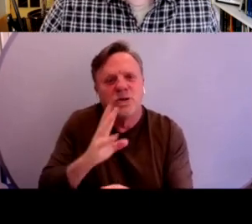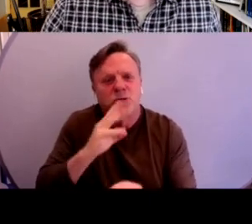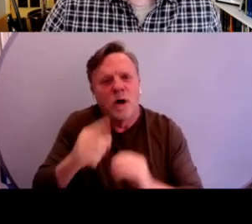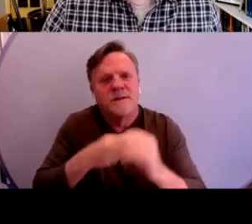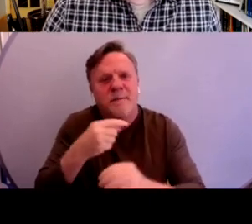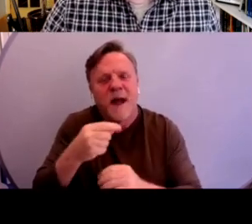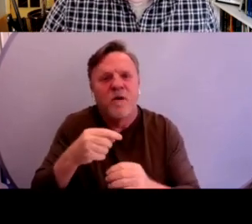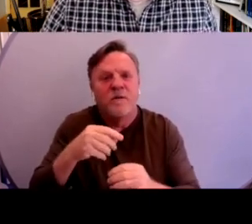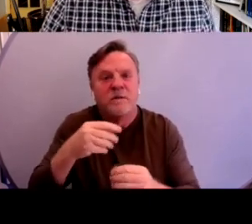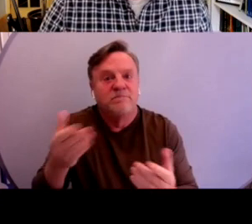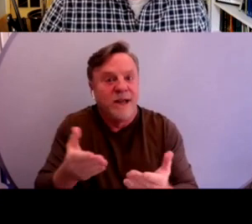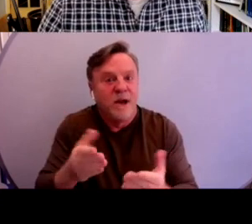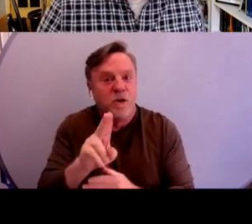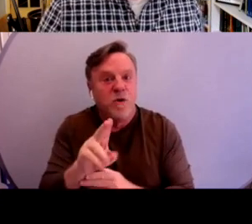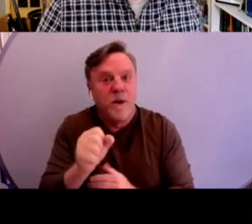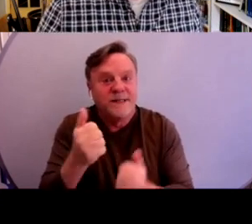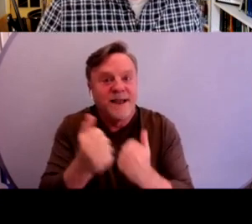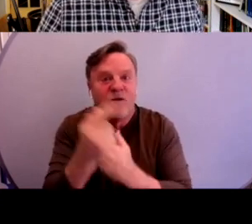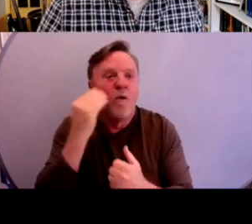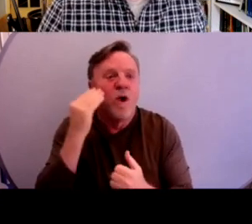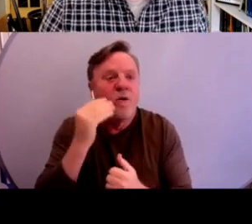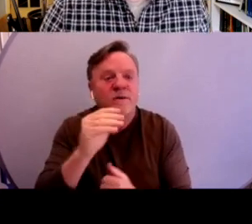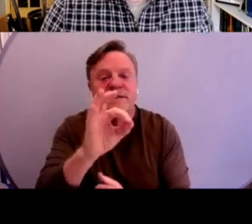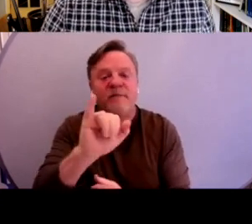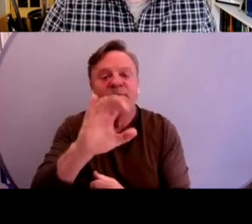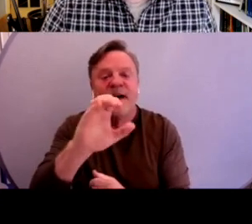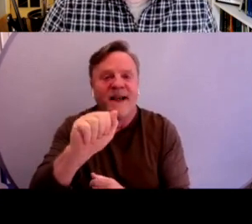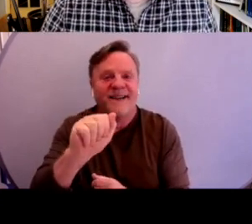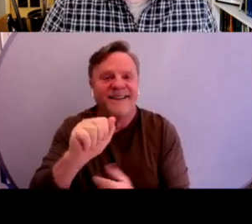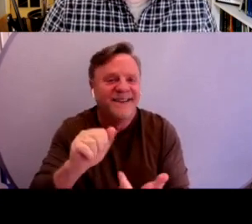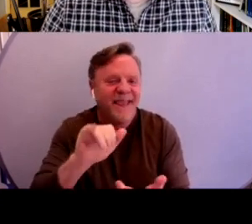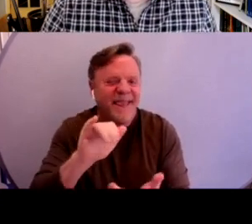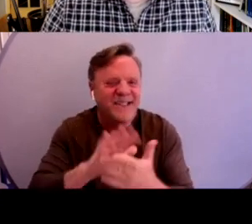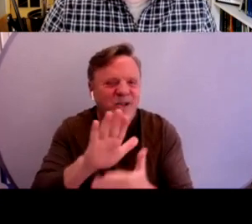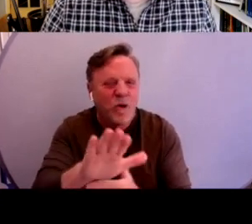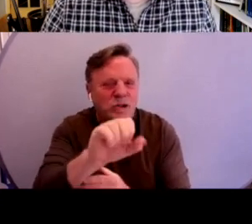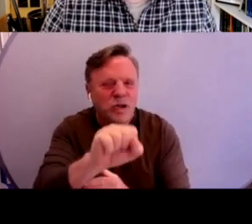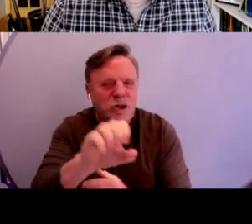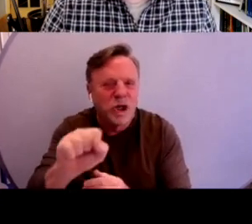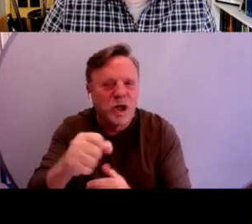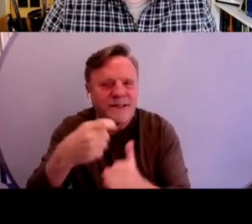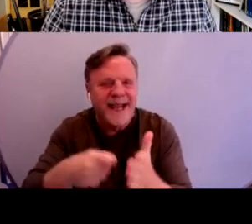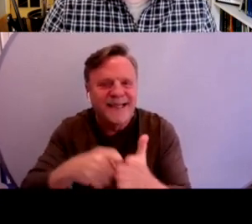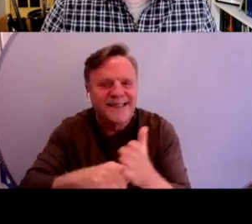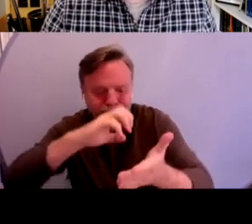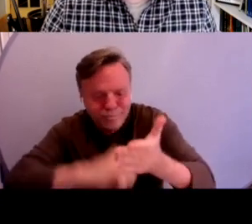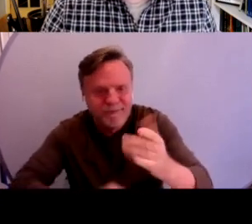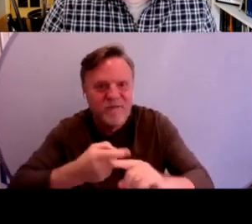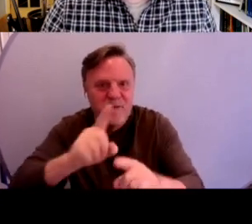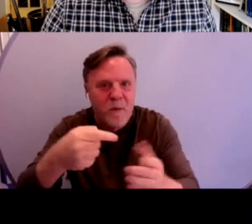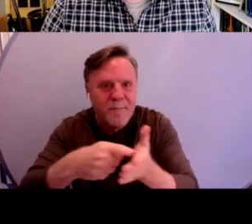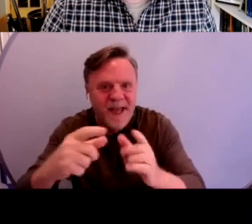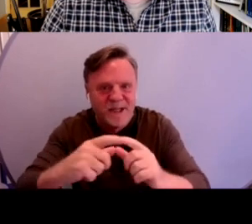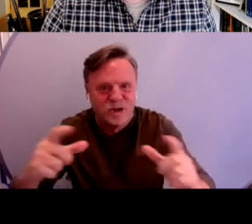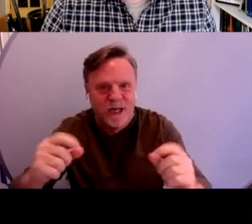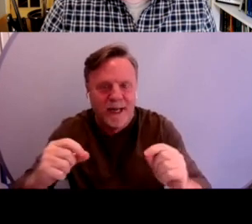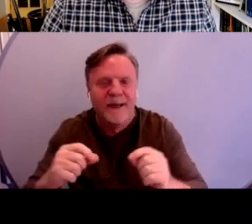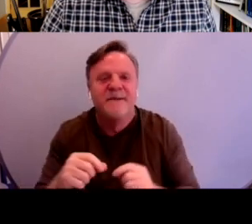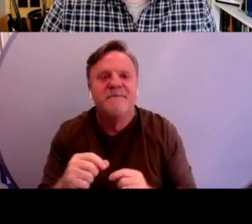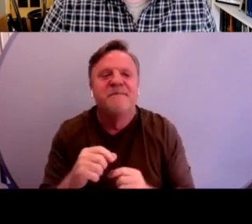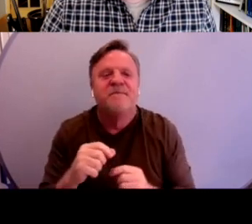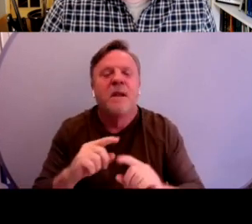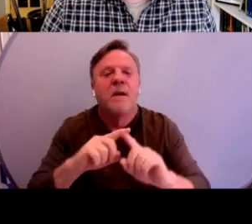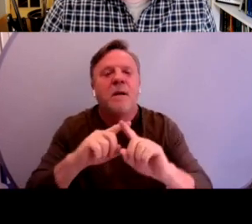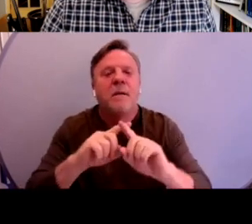States. Everybody knows this acronym, FICA, because it's your Social Security taxes taken out of your paycheck. But